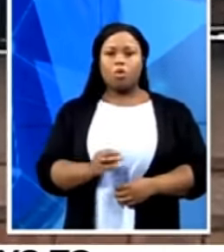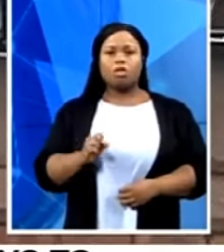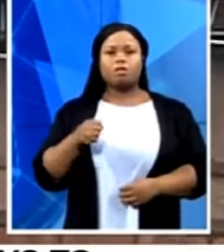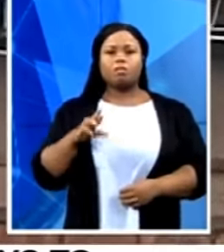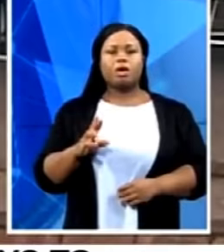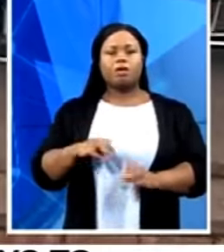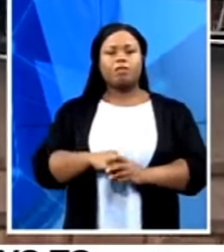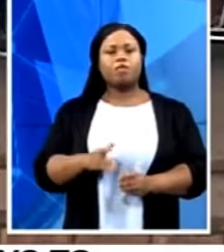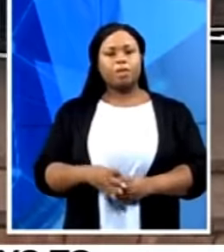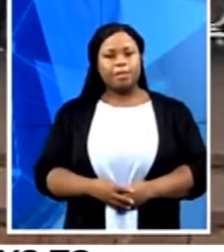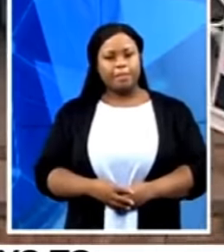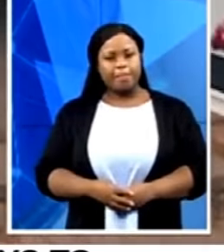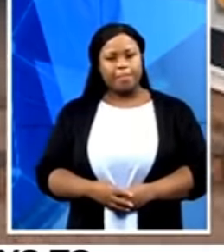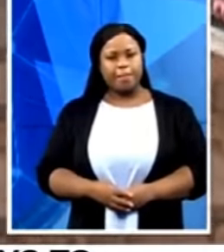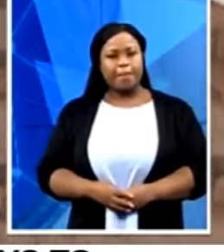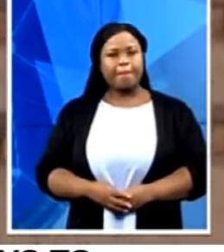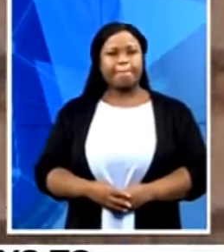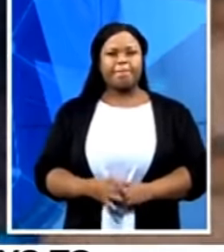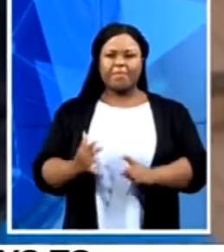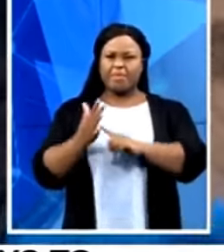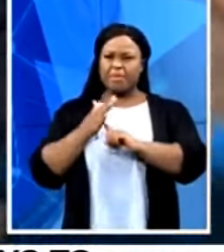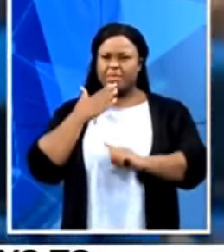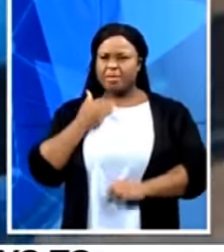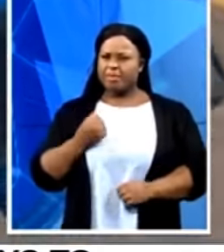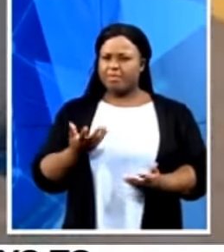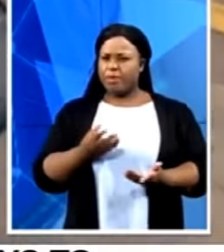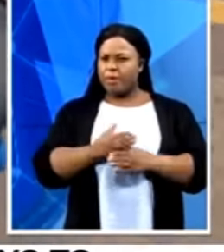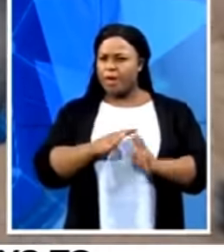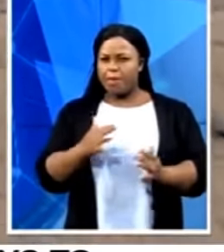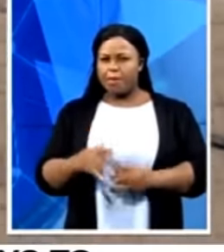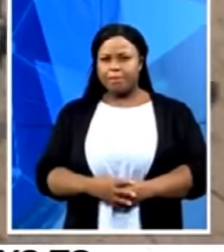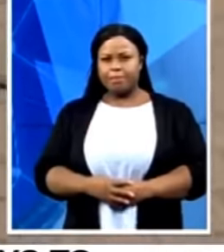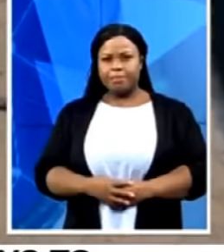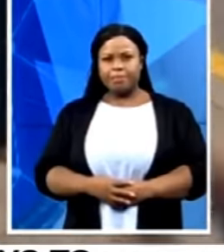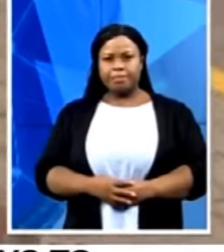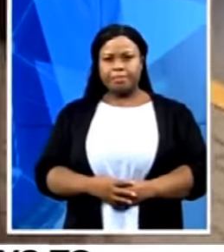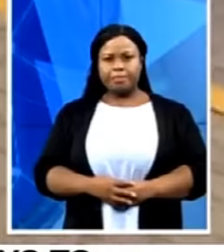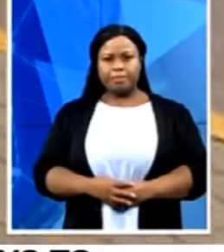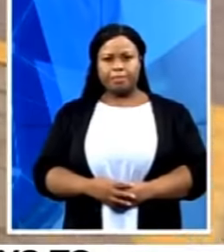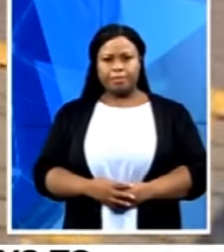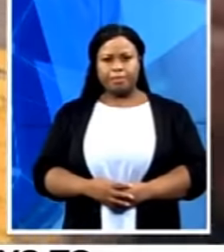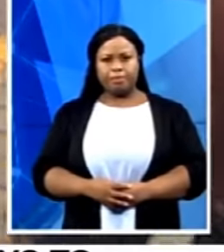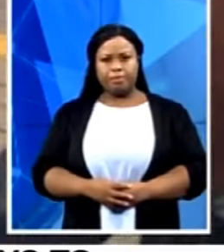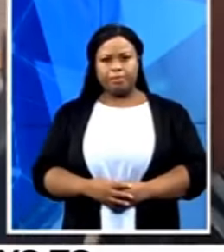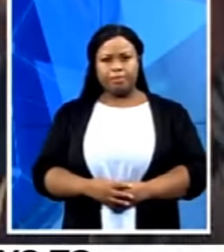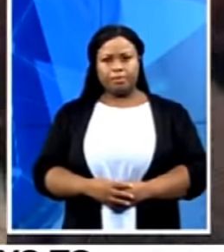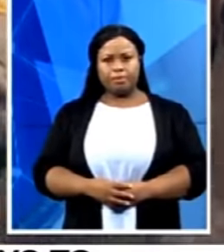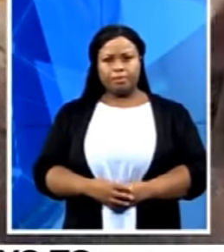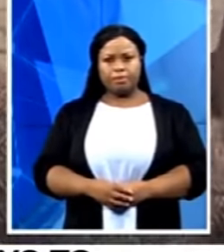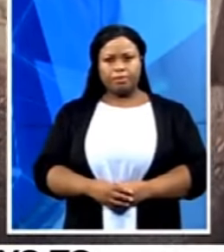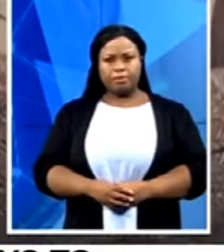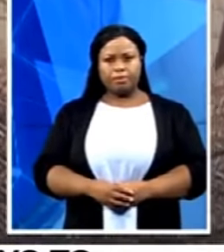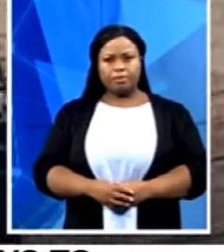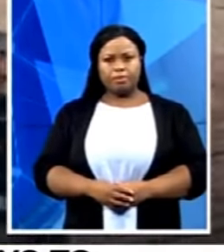how this actually works? Yes, that's perfect. Yeah. So, you can just take us through how it actually